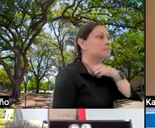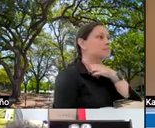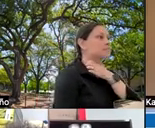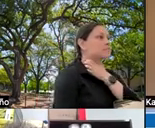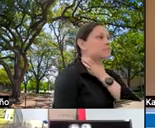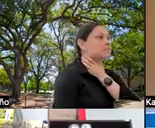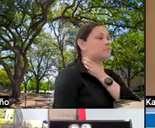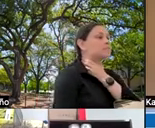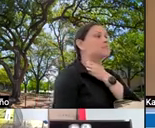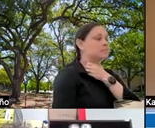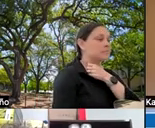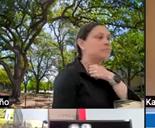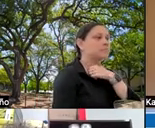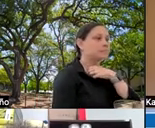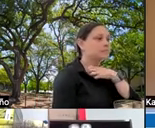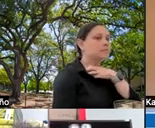They need a voice.